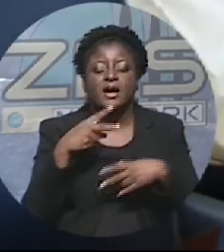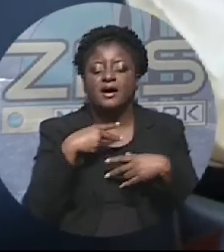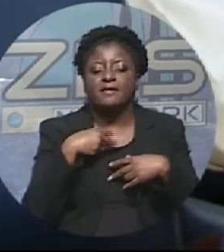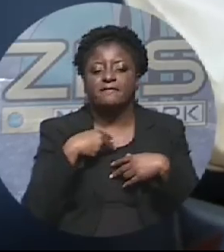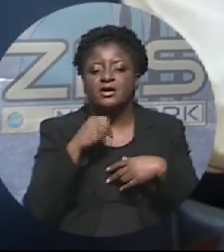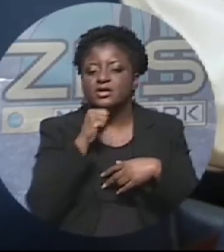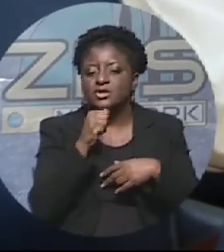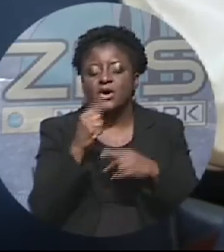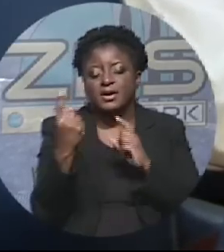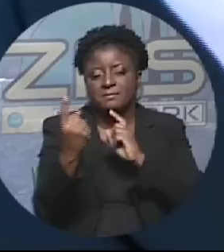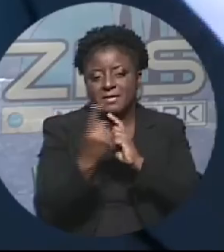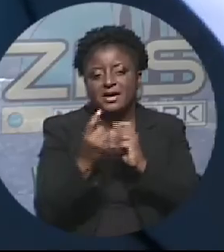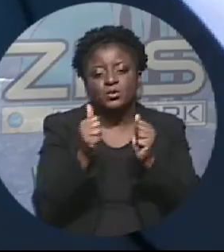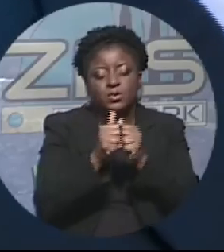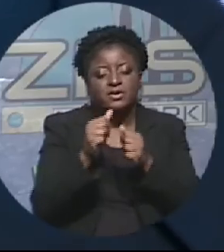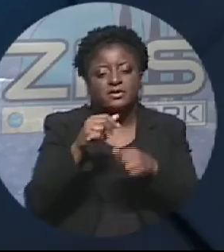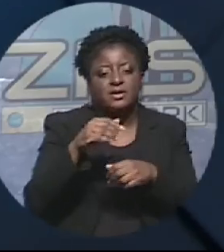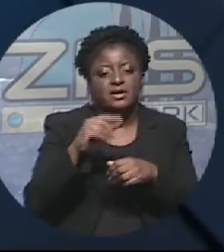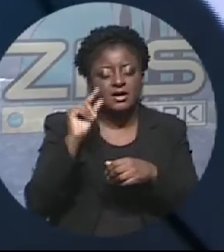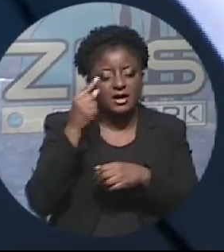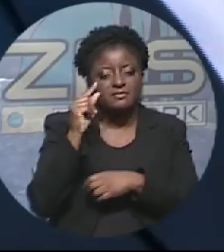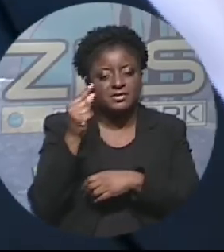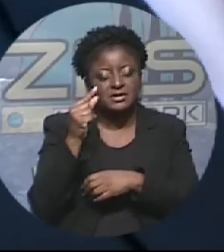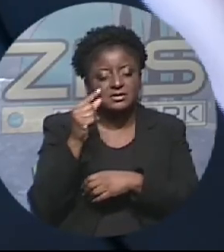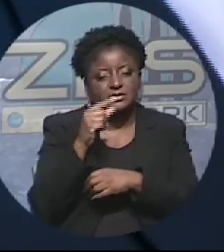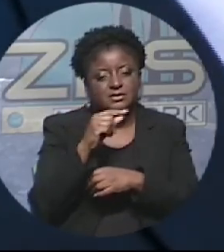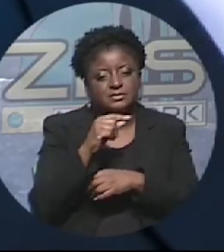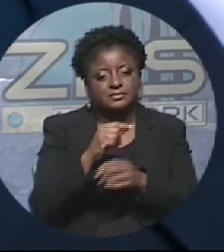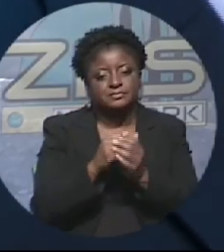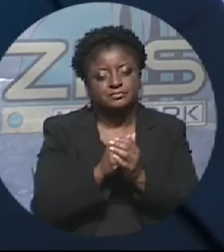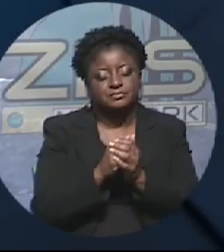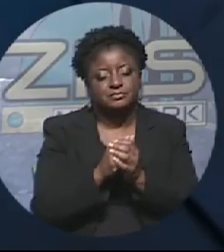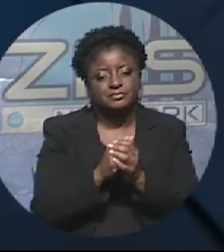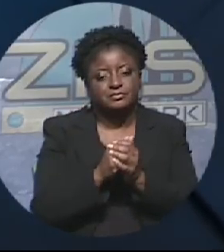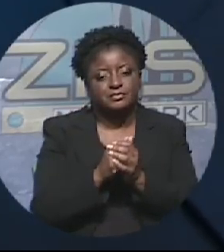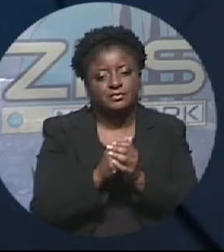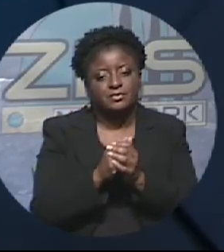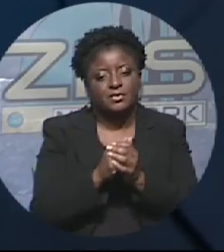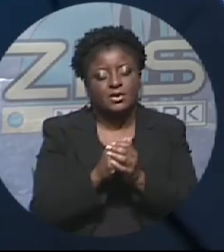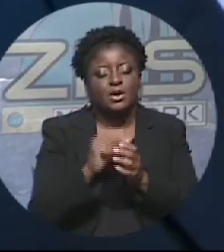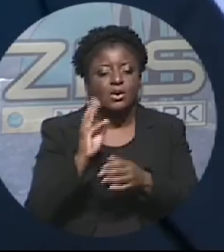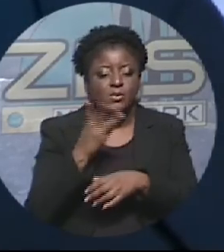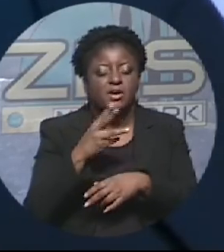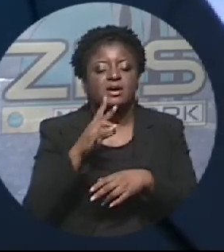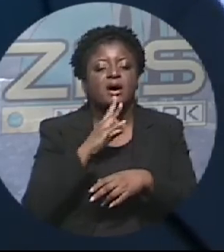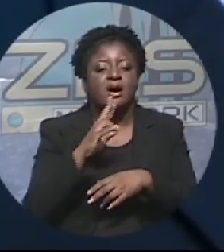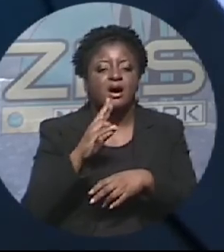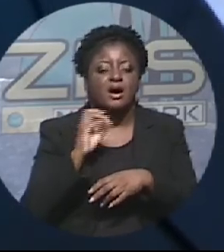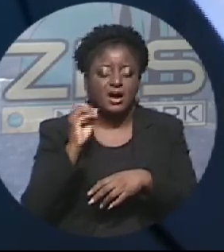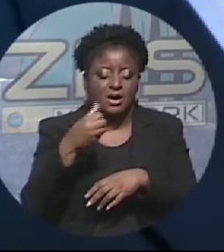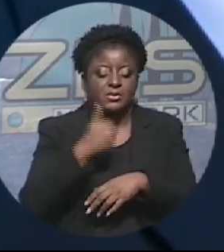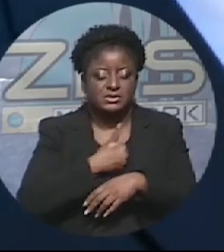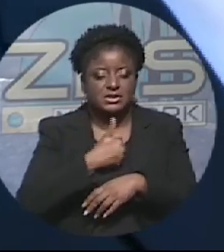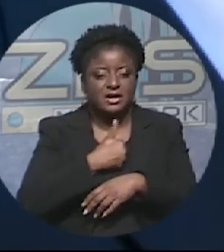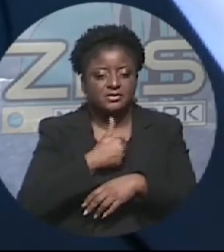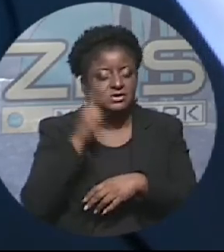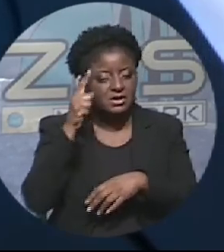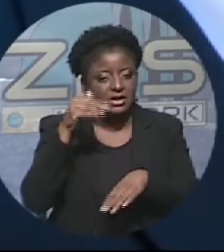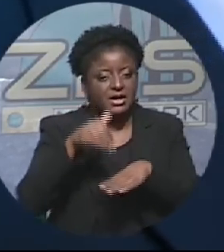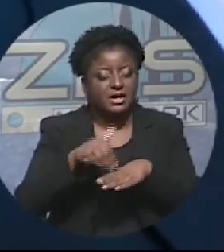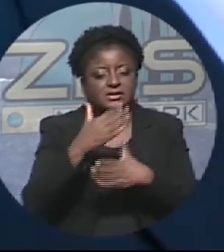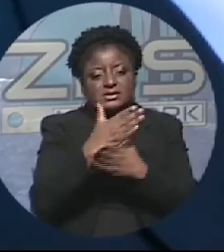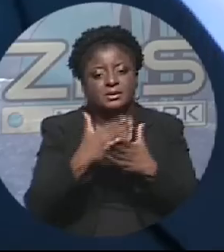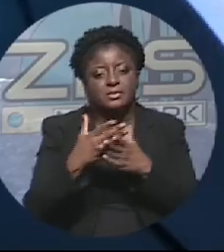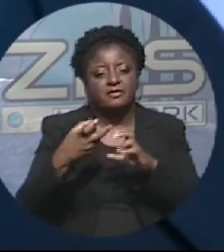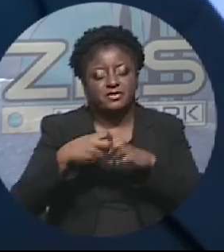way forward. We are because we are ourselves internalizing some of the issues that impact the way forward,